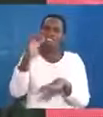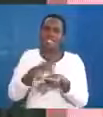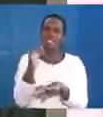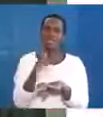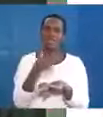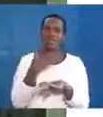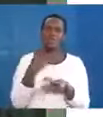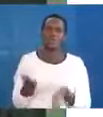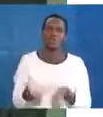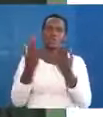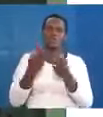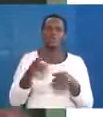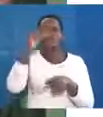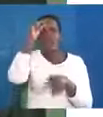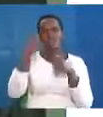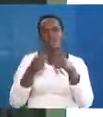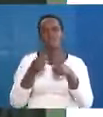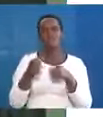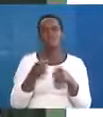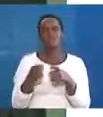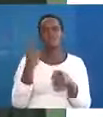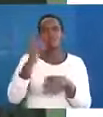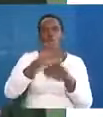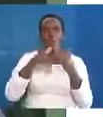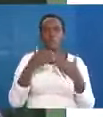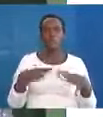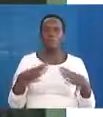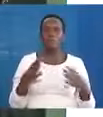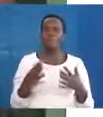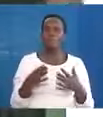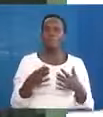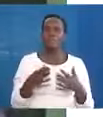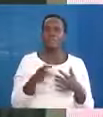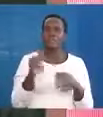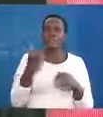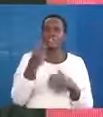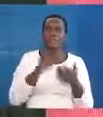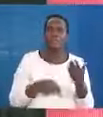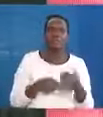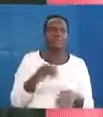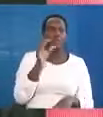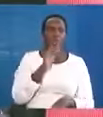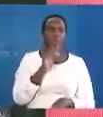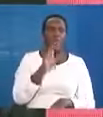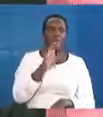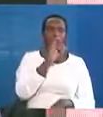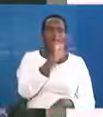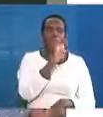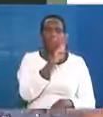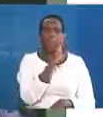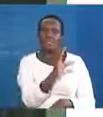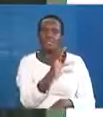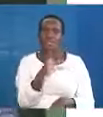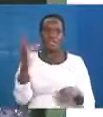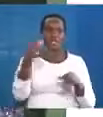in our country. Oh, the electoral commission is going to be appointed by